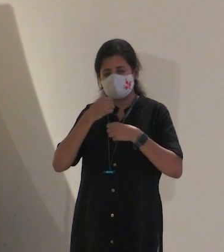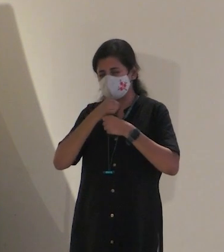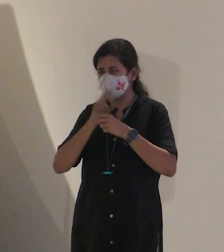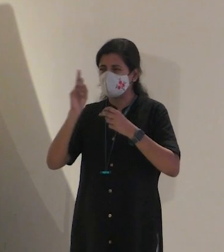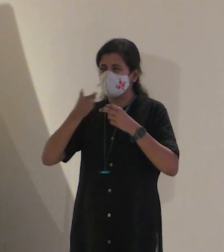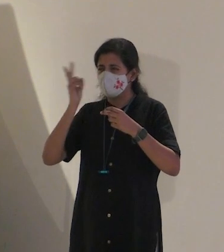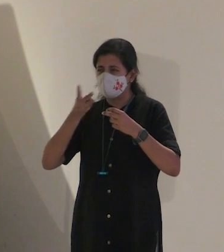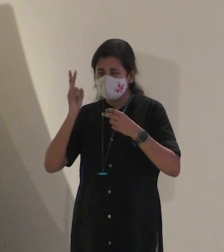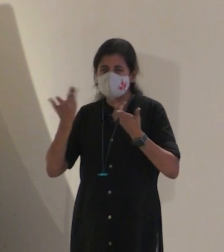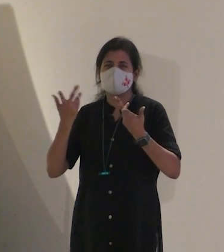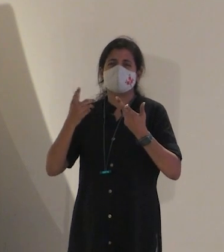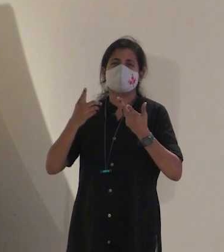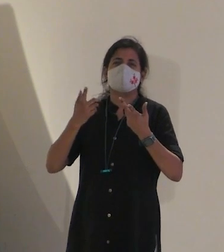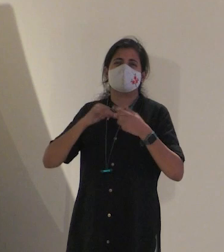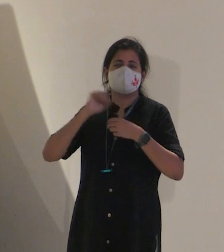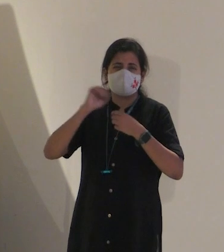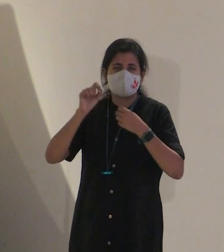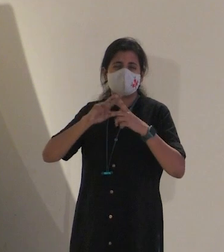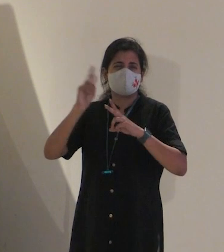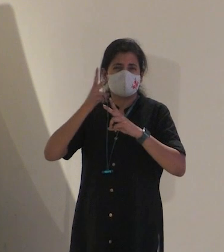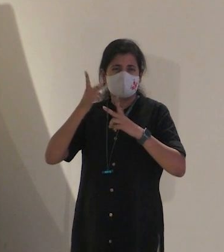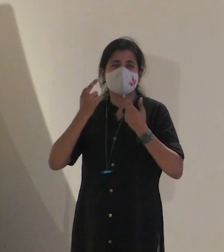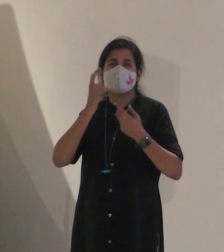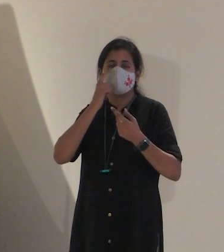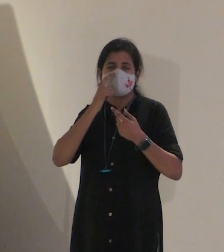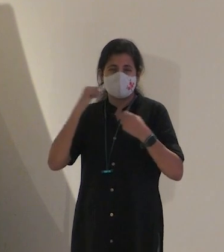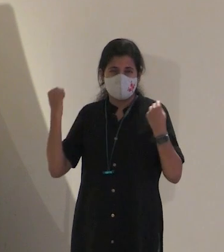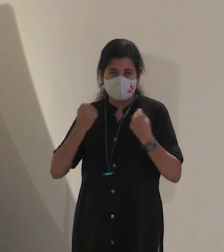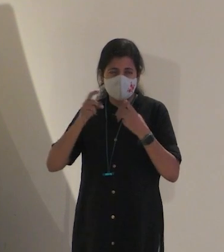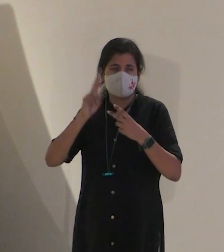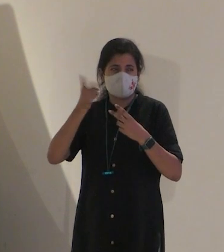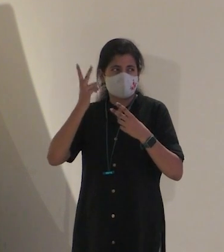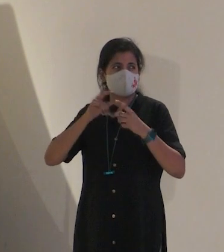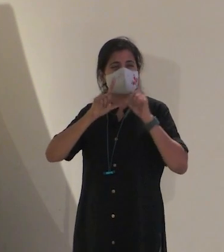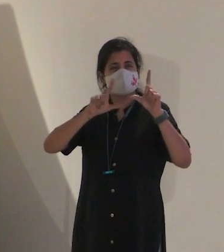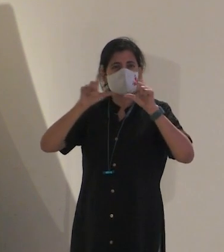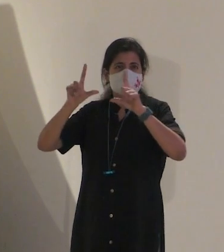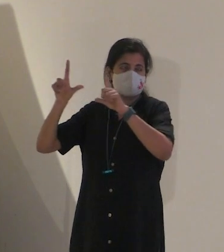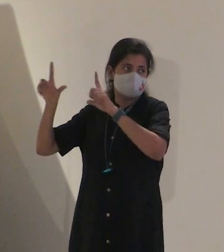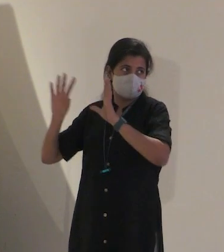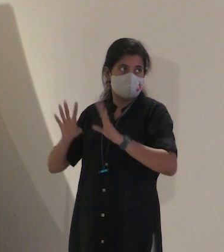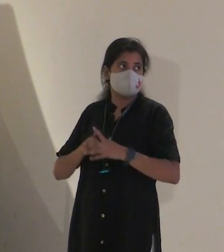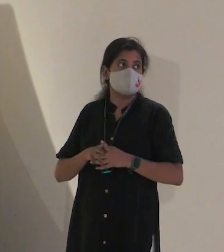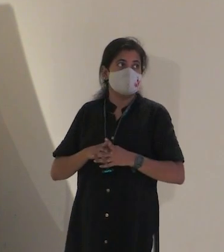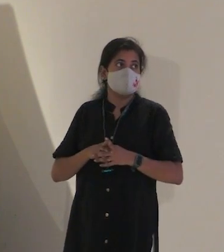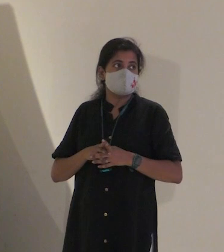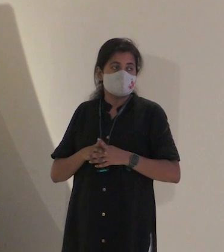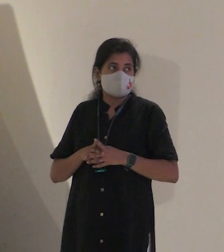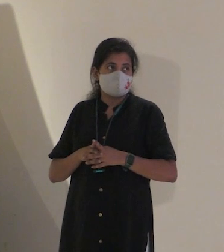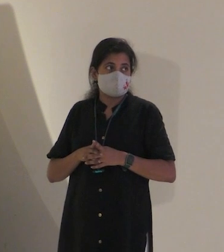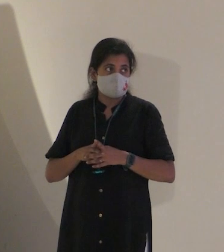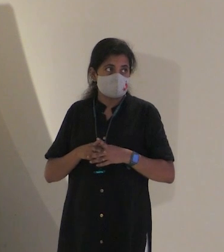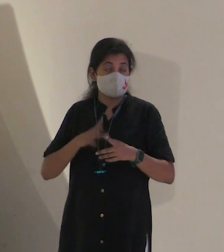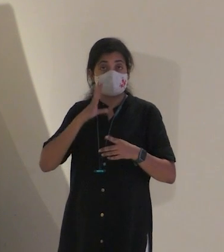labor movements, women's movements, and so on and so forth. So all the